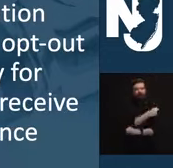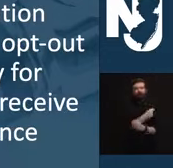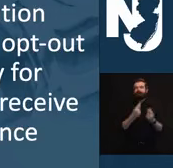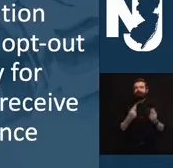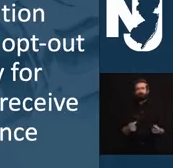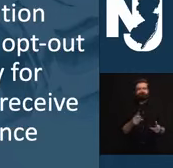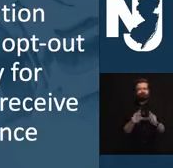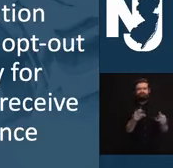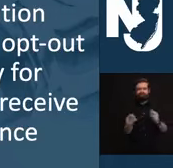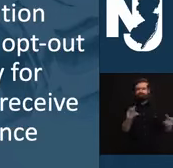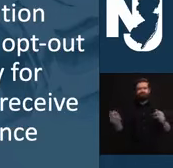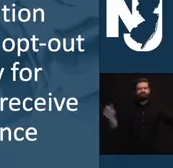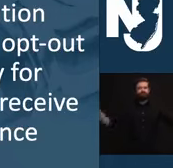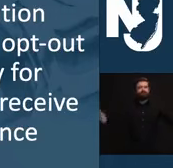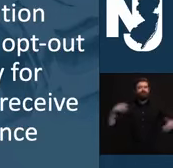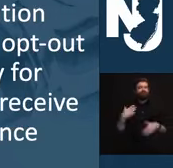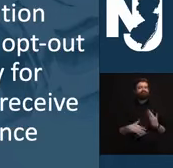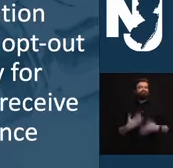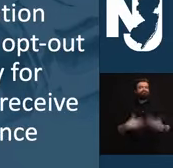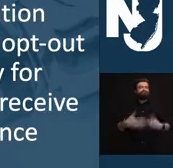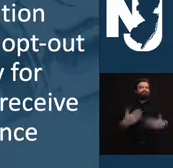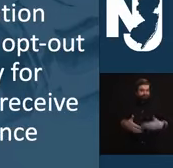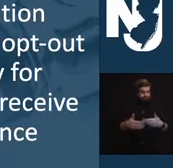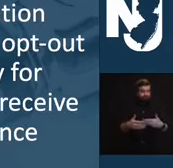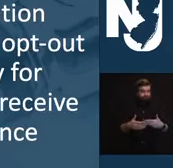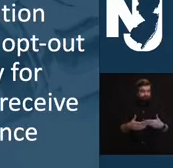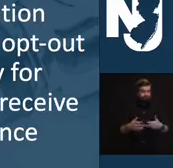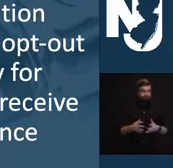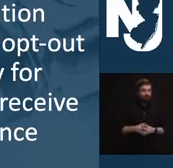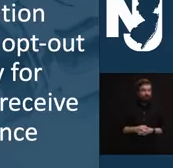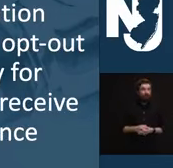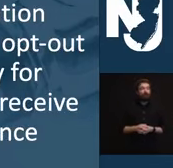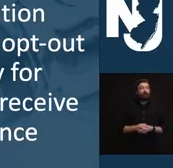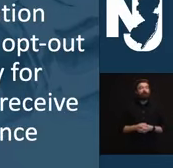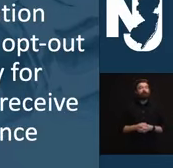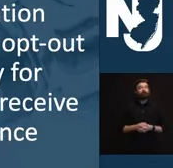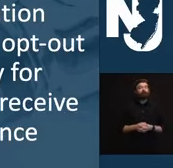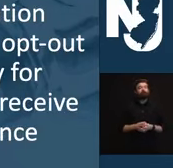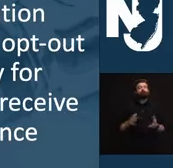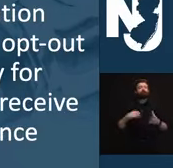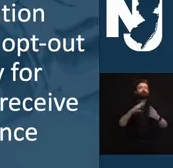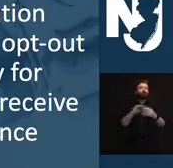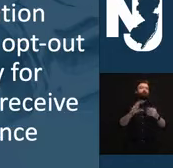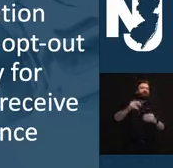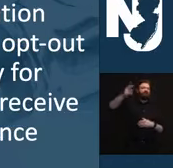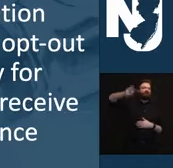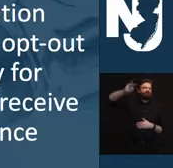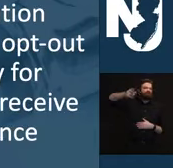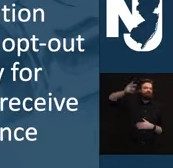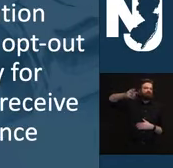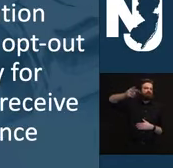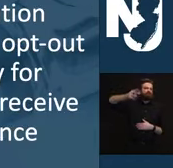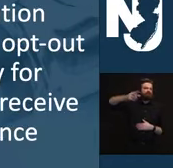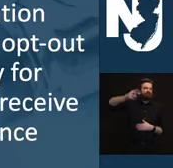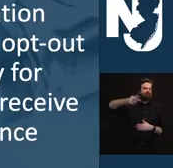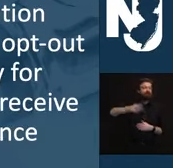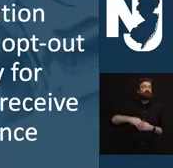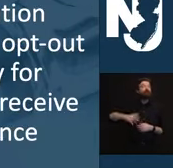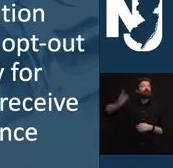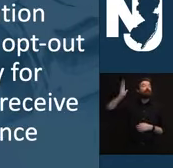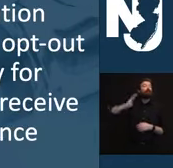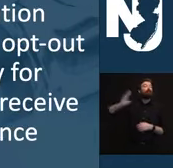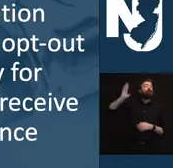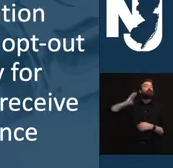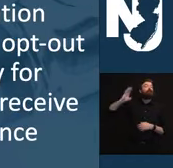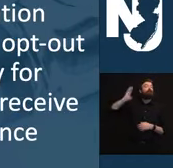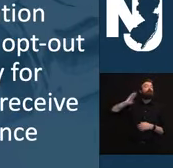this moment. Before I go on, I just want to make sure folks have some historical context. I think this was during Governor McGreevy's term, when it was